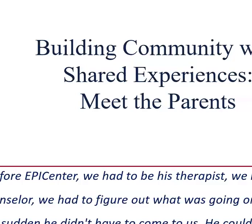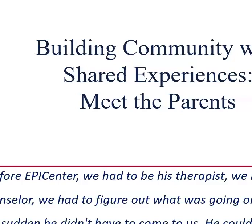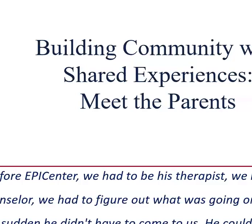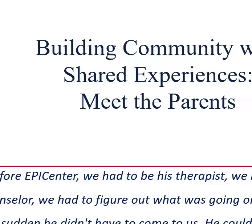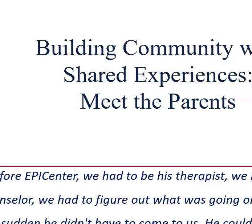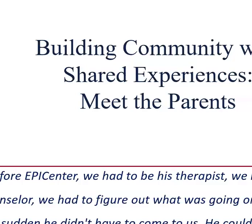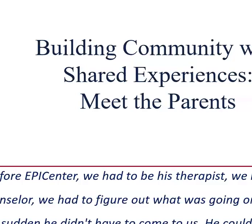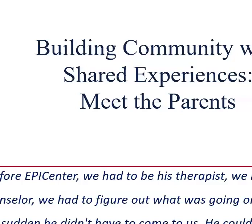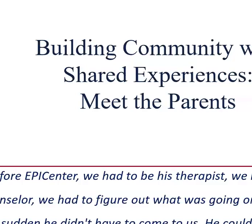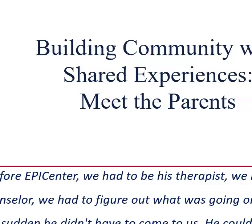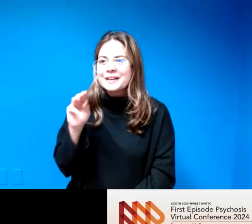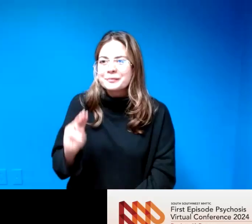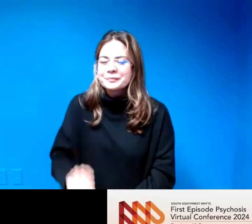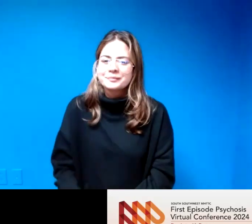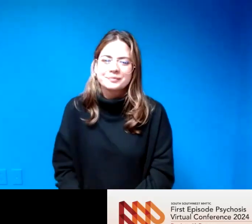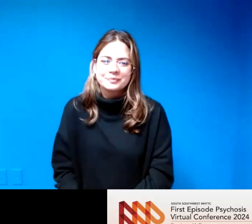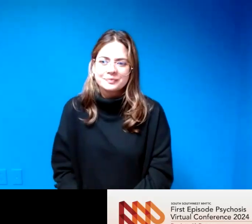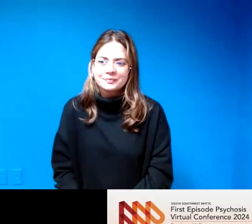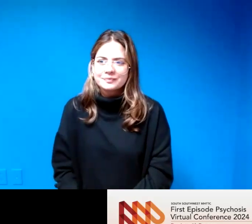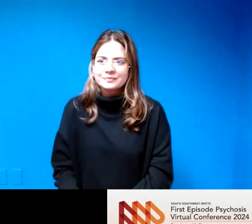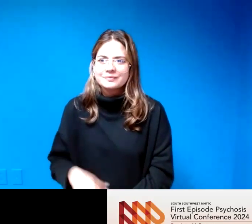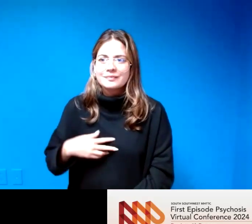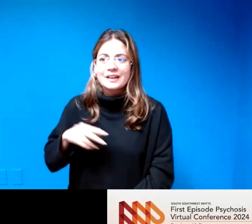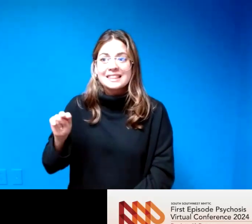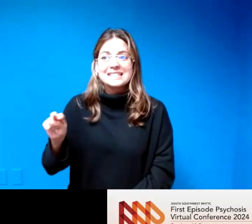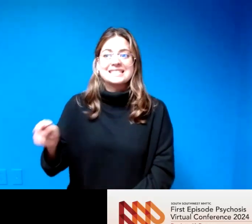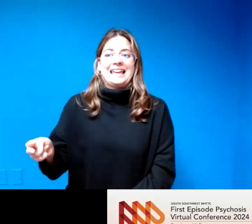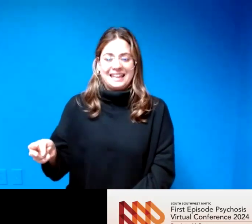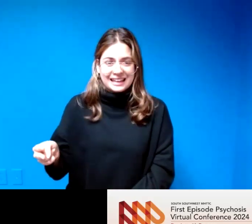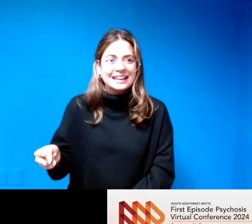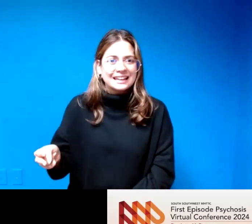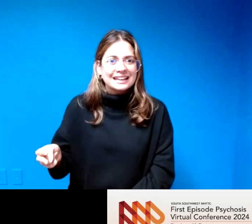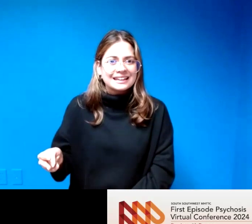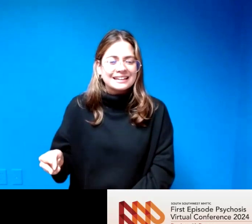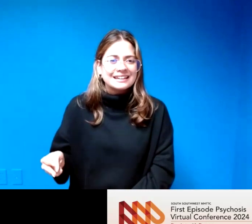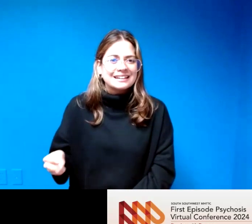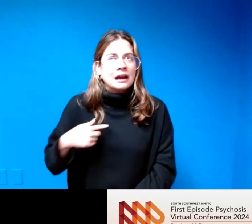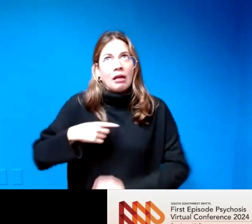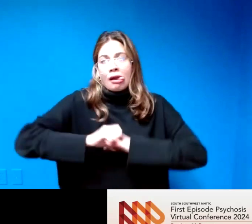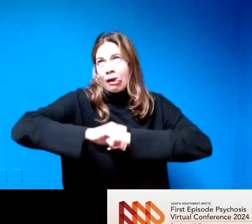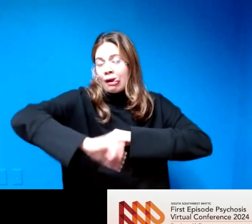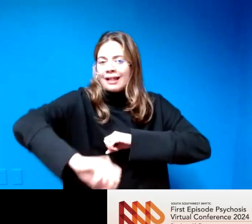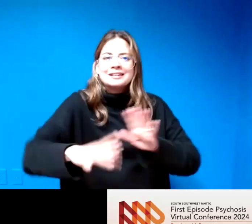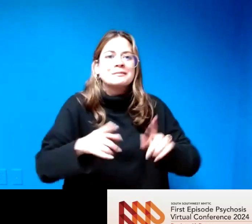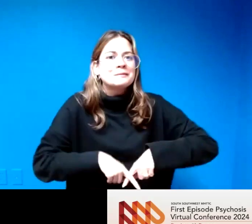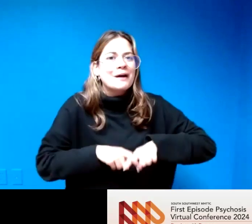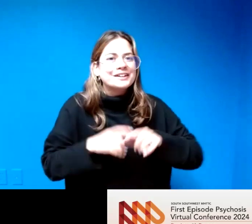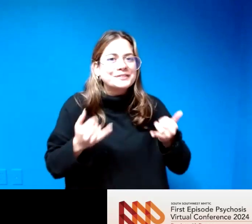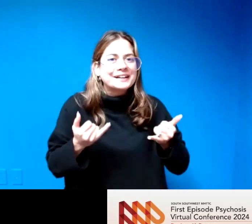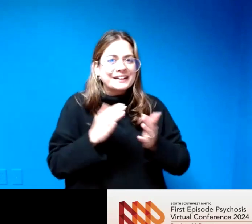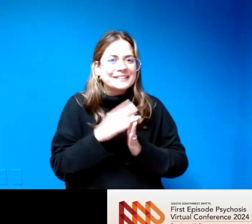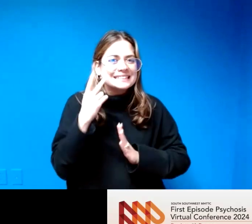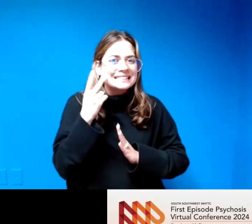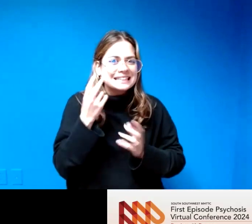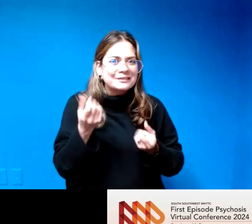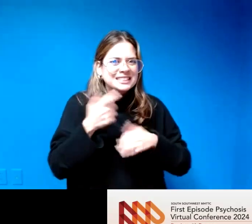Thank you, Sam. Now, the second thing that we are doing, and I can go on forever, so let me pause for a moment to see you have.